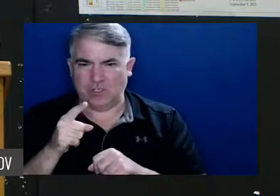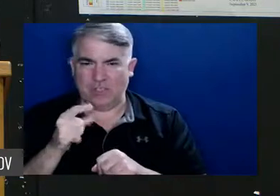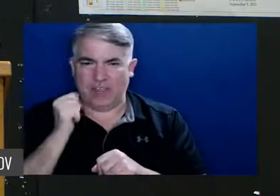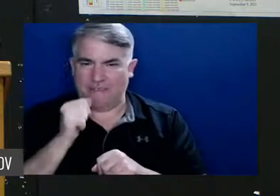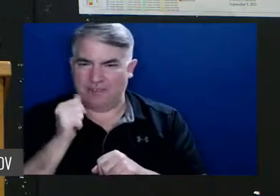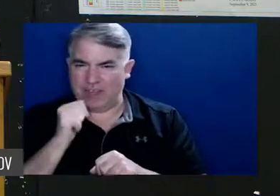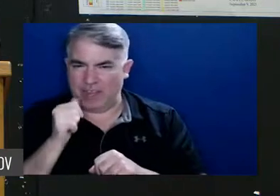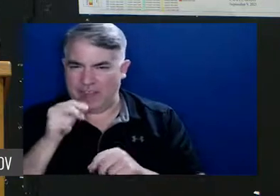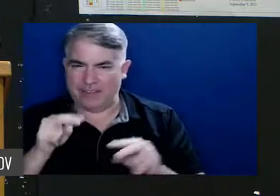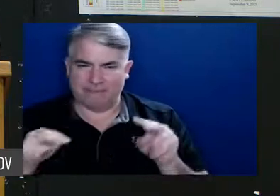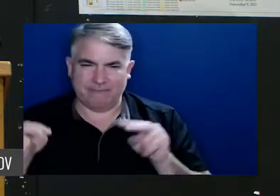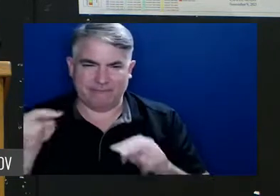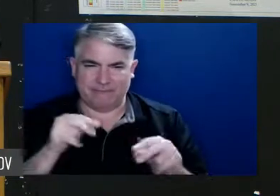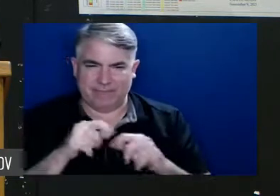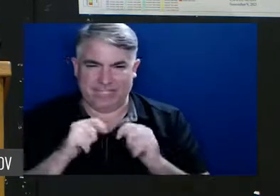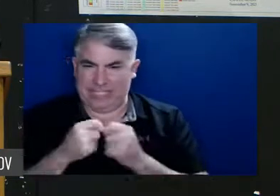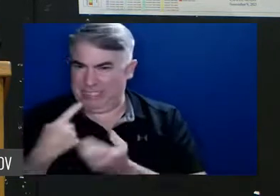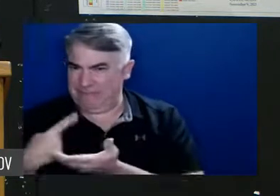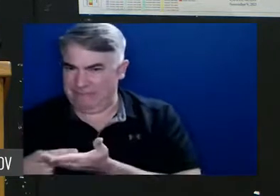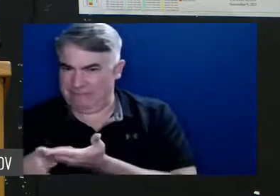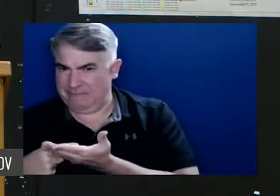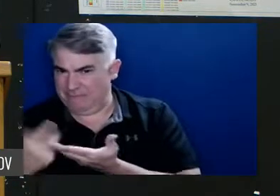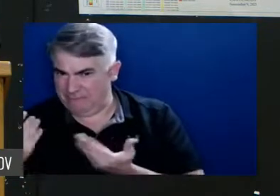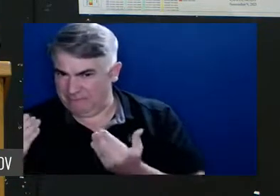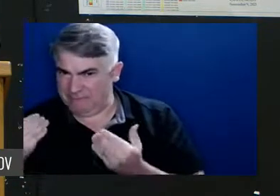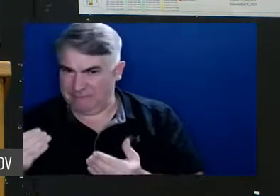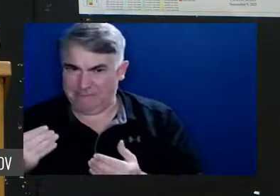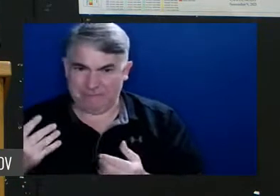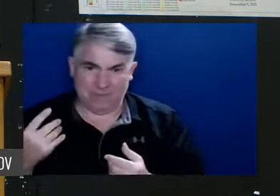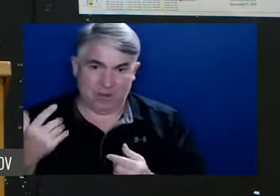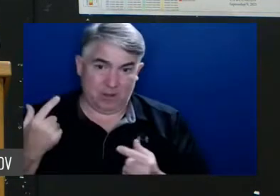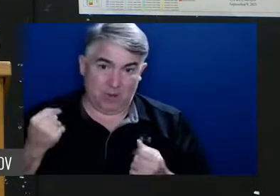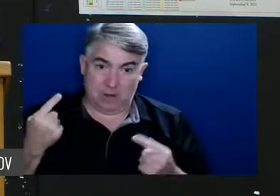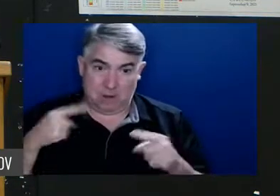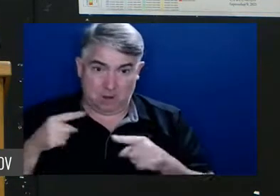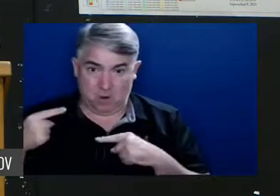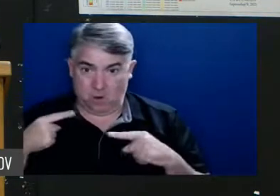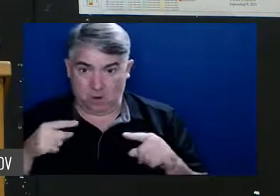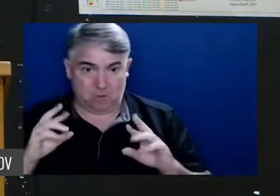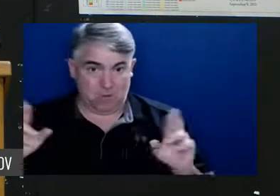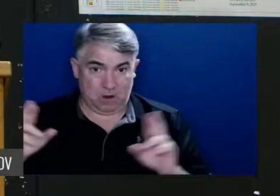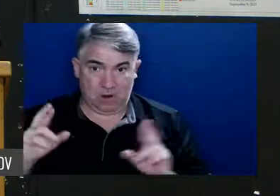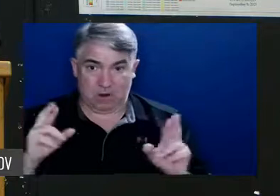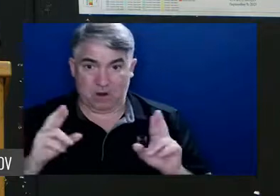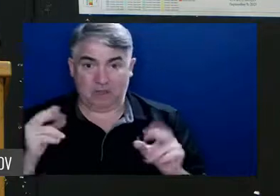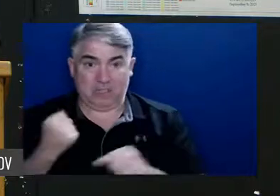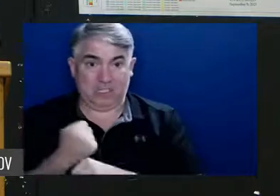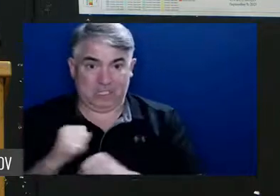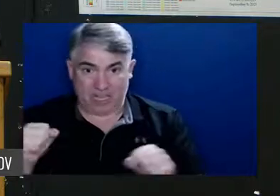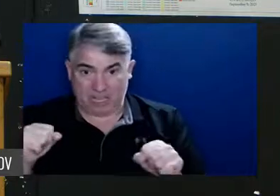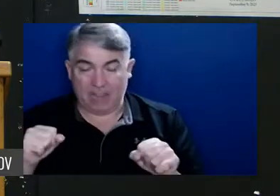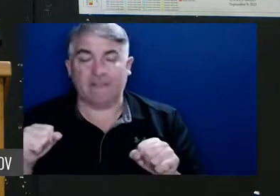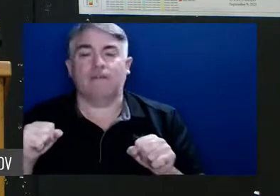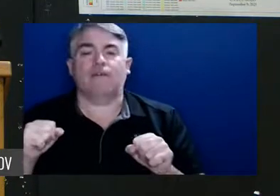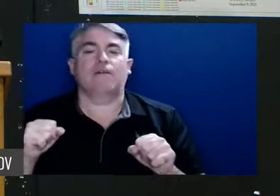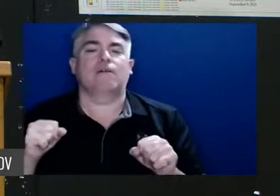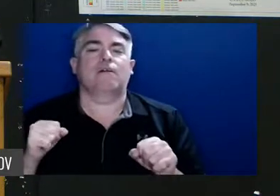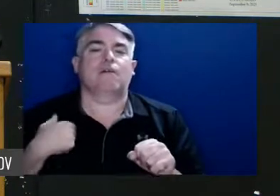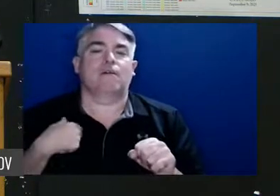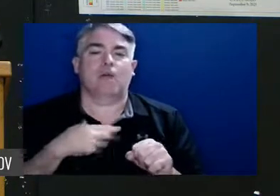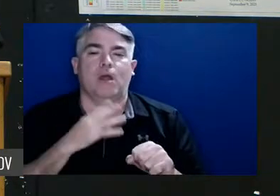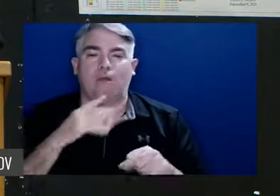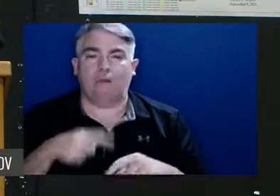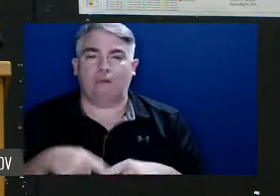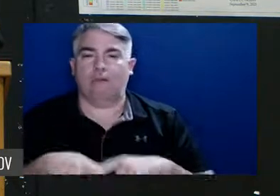And once we're in agreement and they're in agreement that it's safe to lift that warning, we'll do so as soon as we can. But until